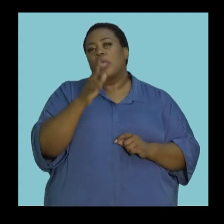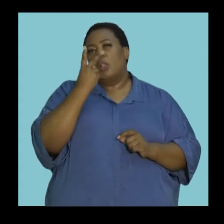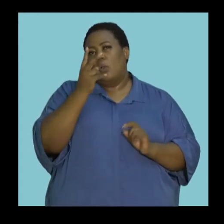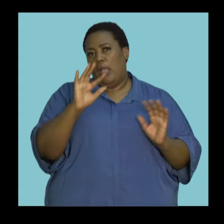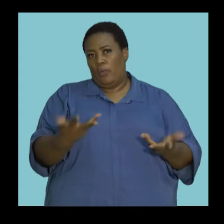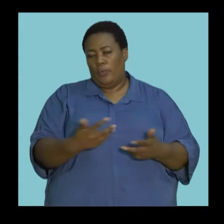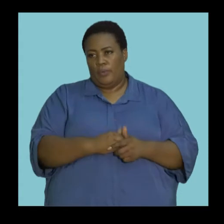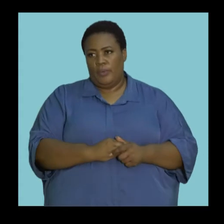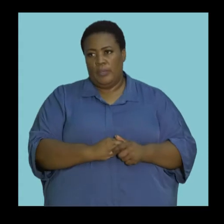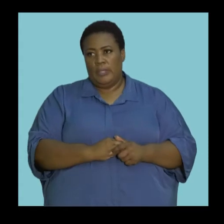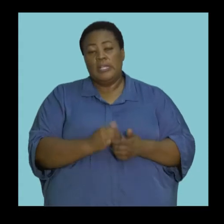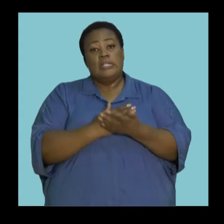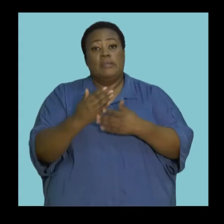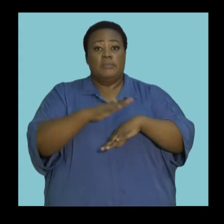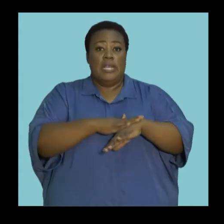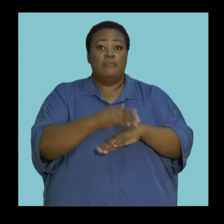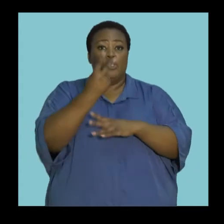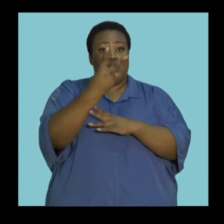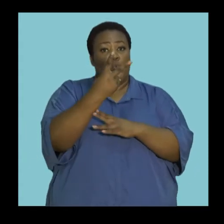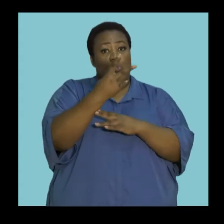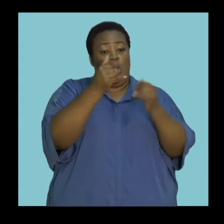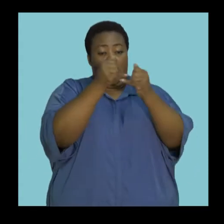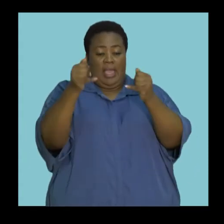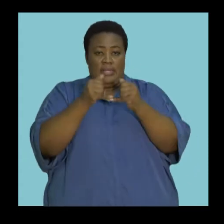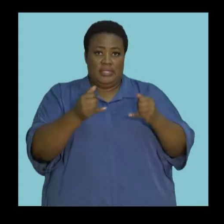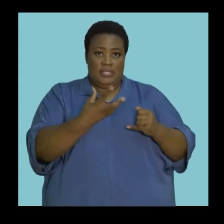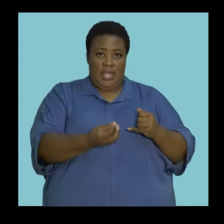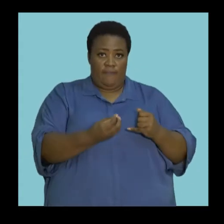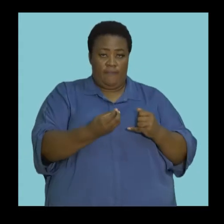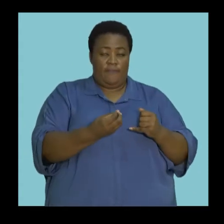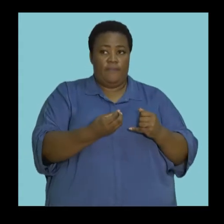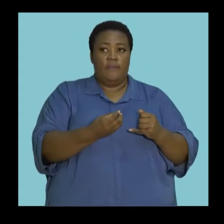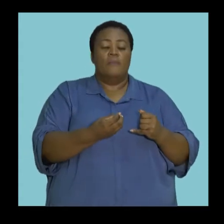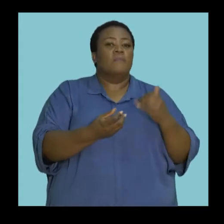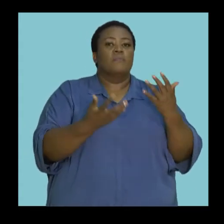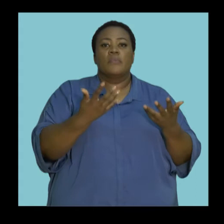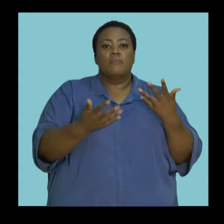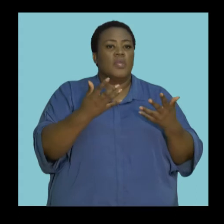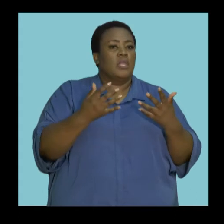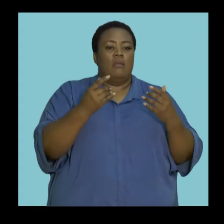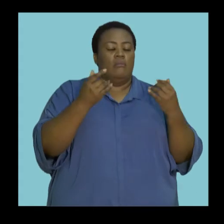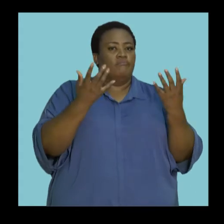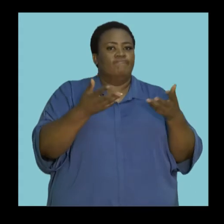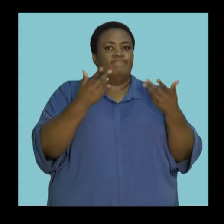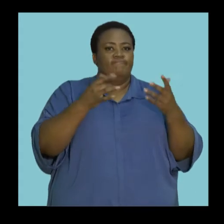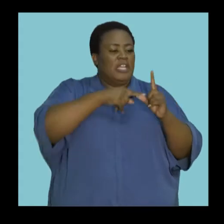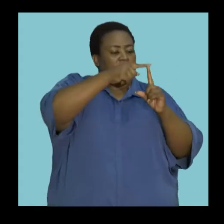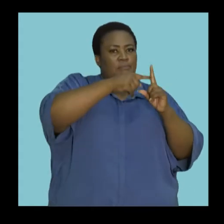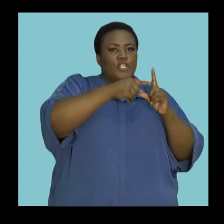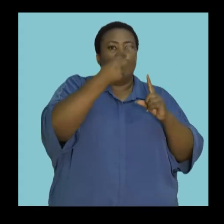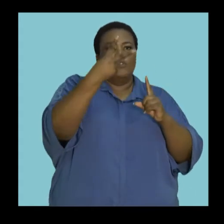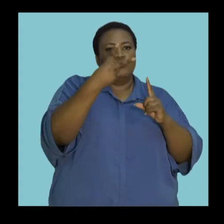how that would look. Sometimes you get two lines that are being represented, so it would be the temperature for two different